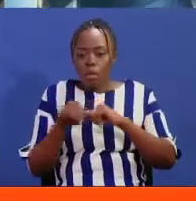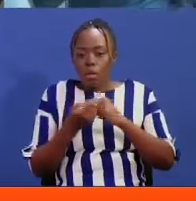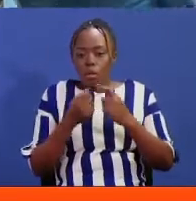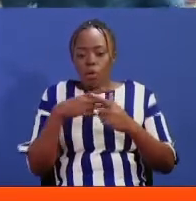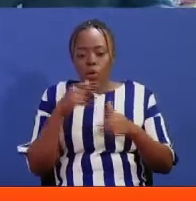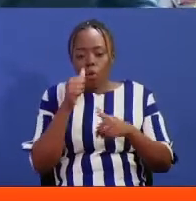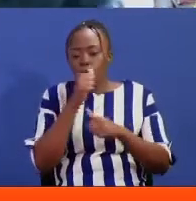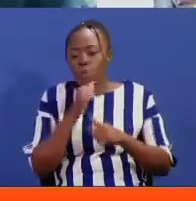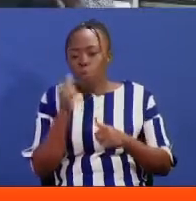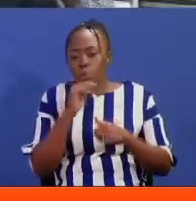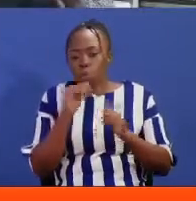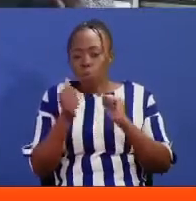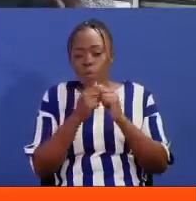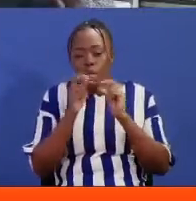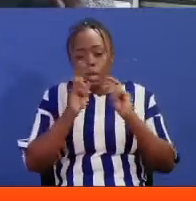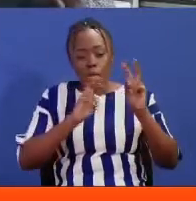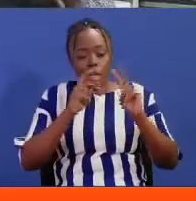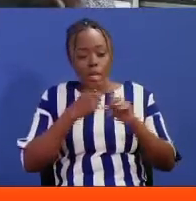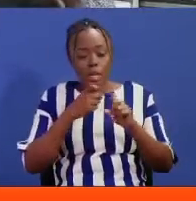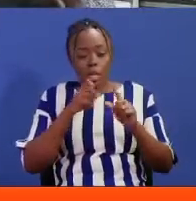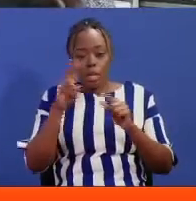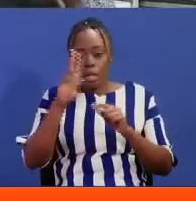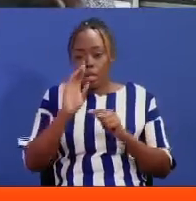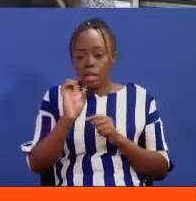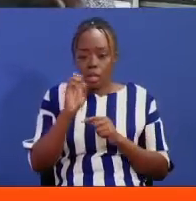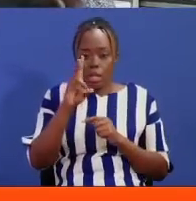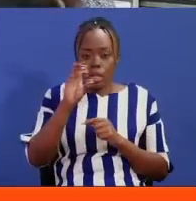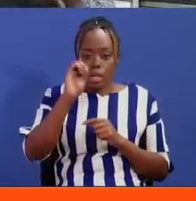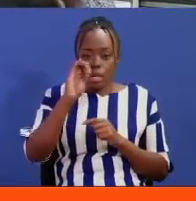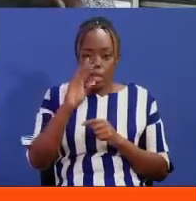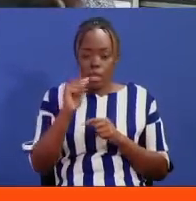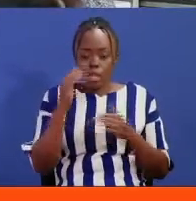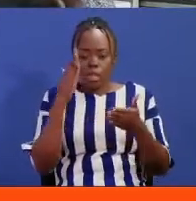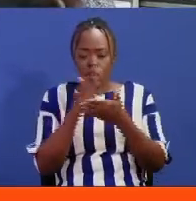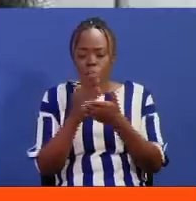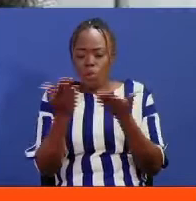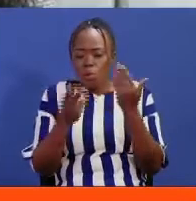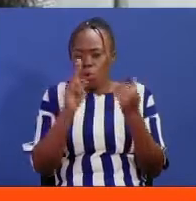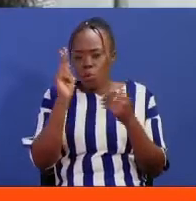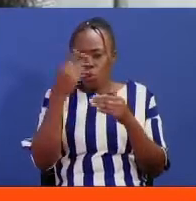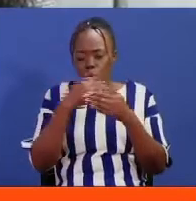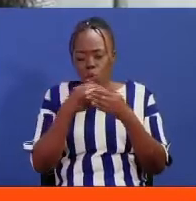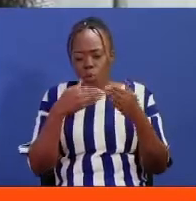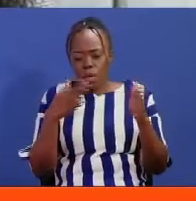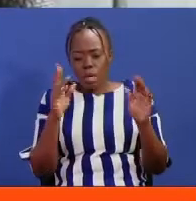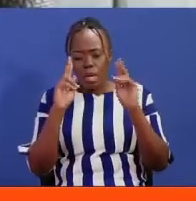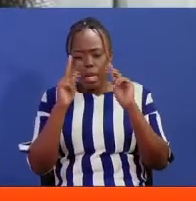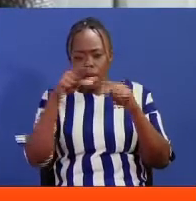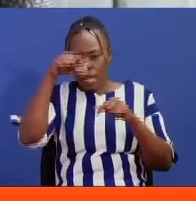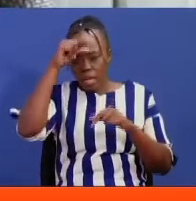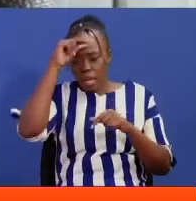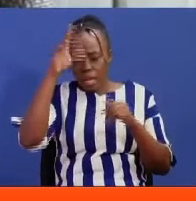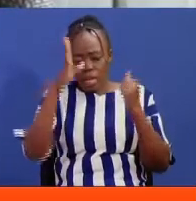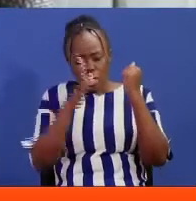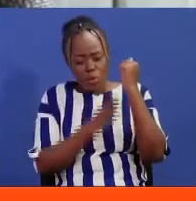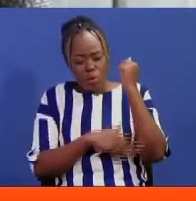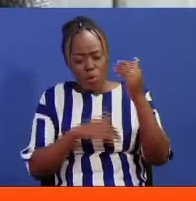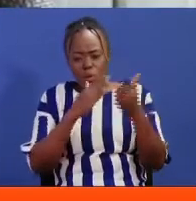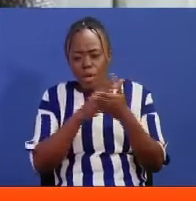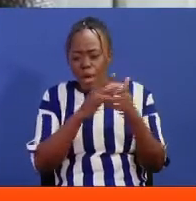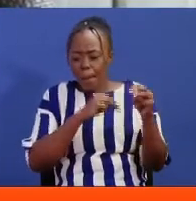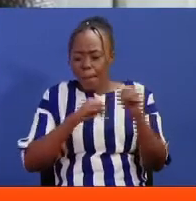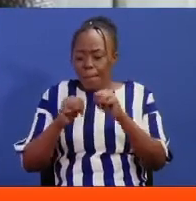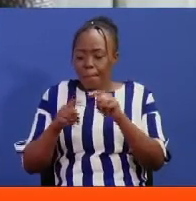with Sputnik V shots from Russia came to a stop in Kenya after the government barred companies from shipping